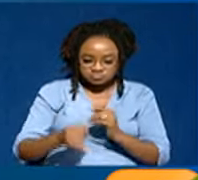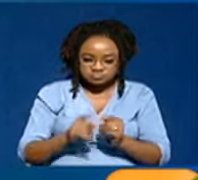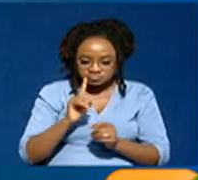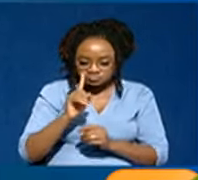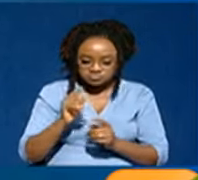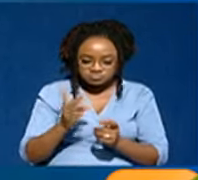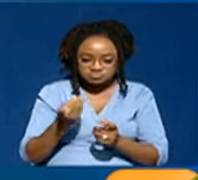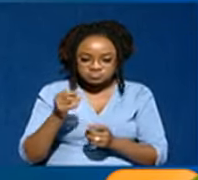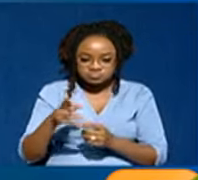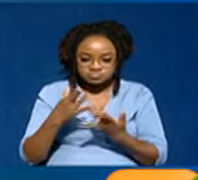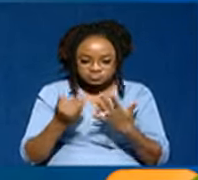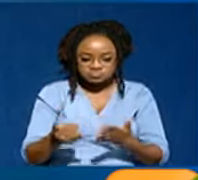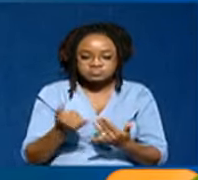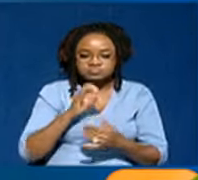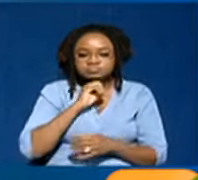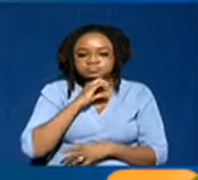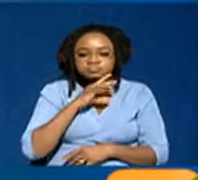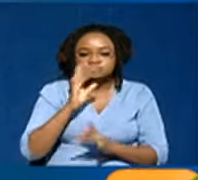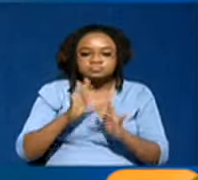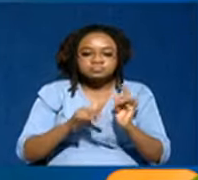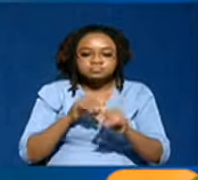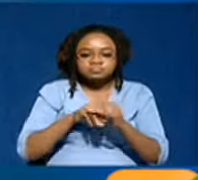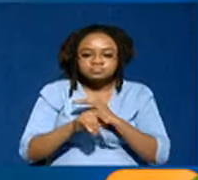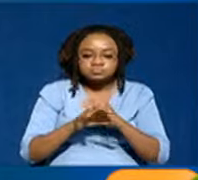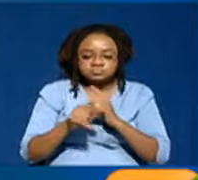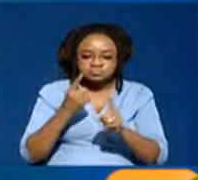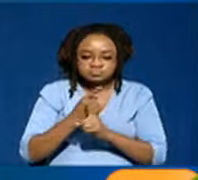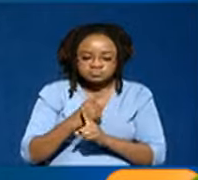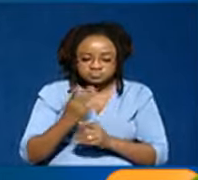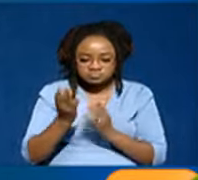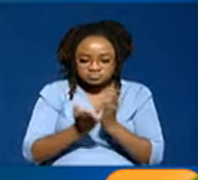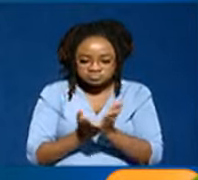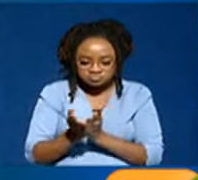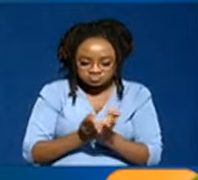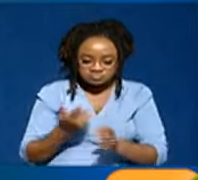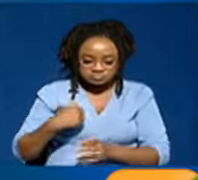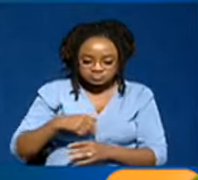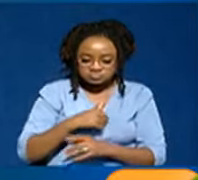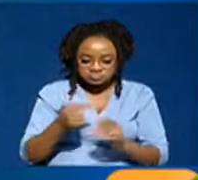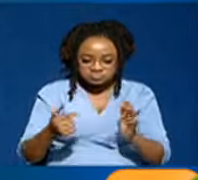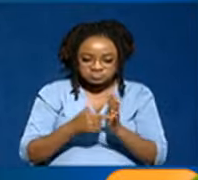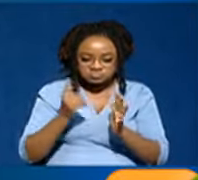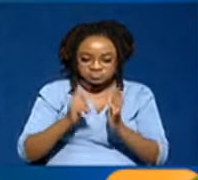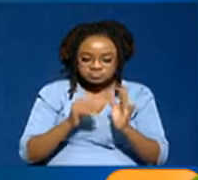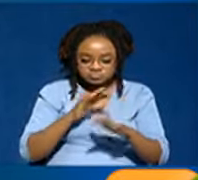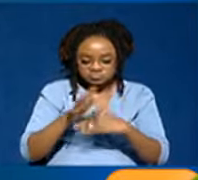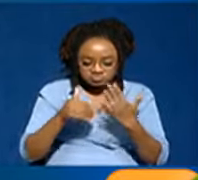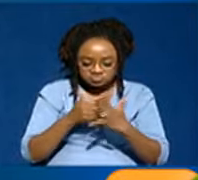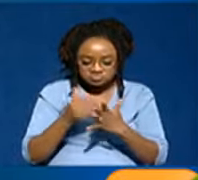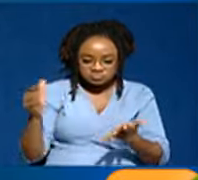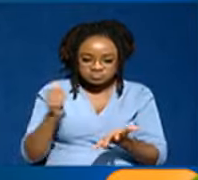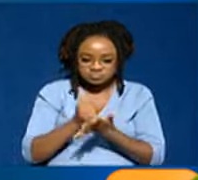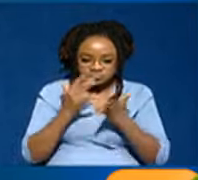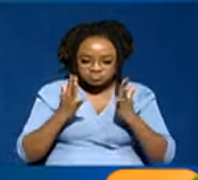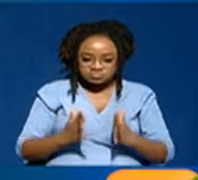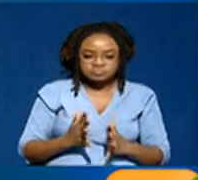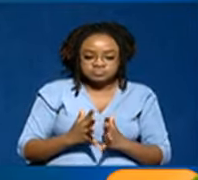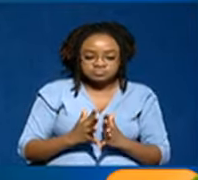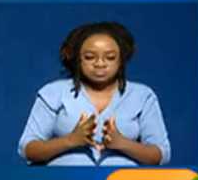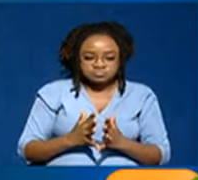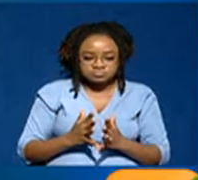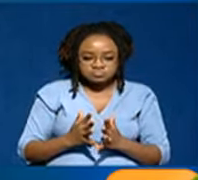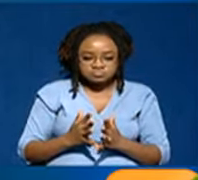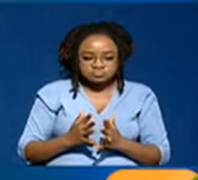that now they are not able to access some of the services. Mm. So we have said that for every employer, because doctors are employed by different employers